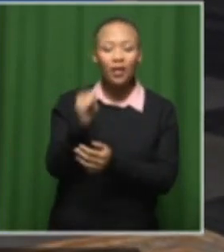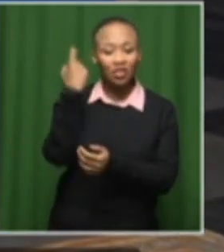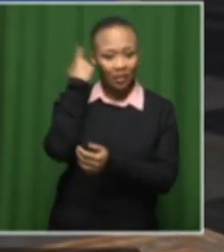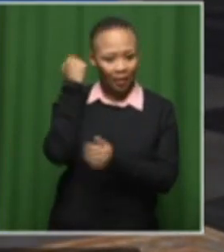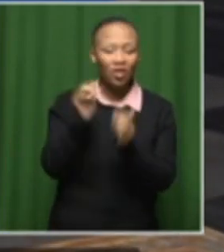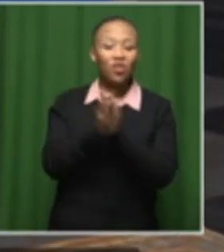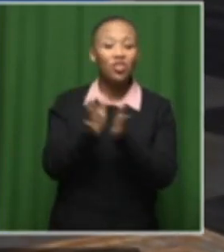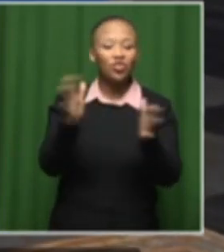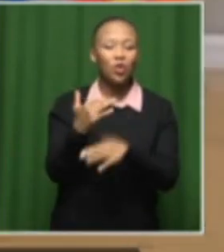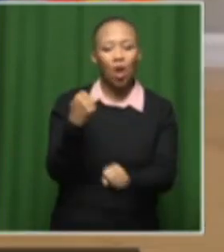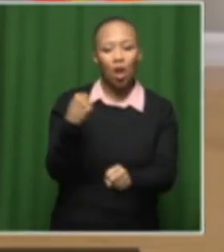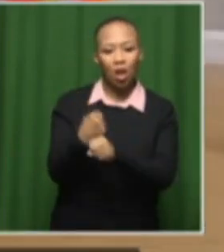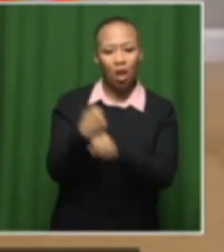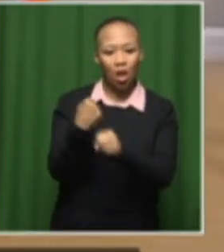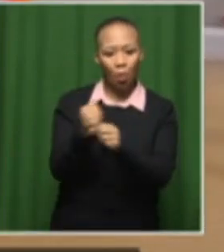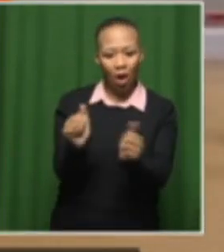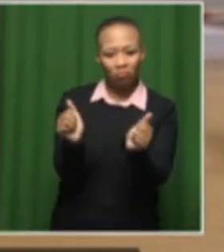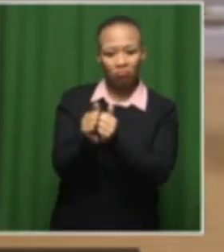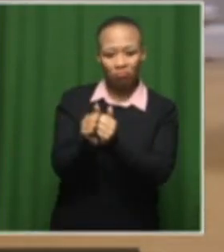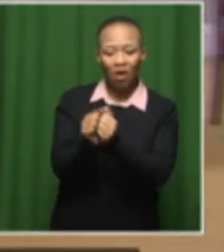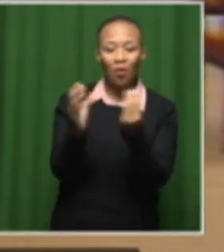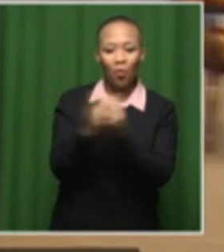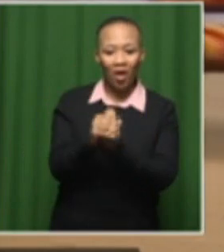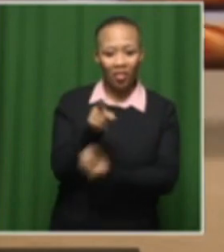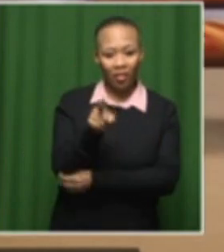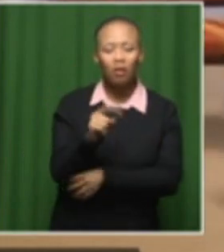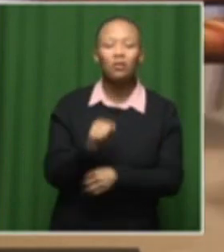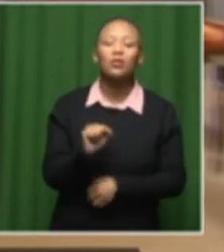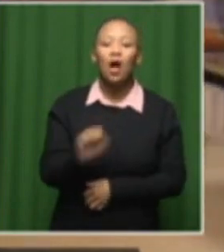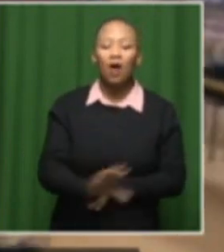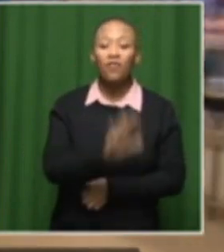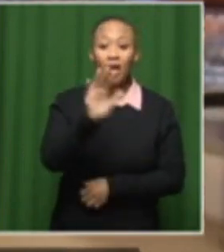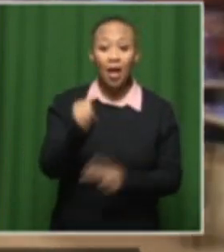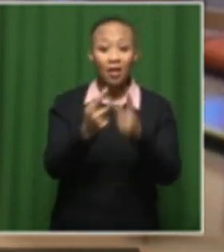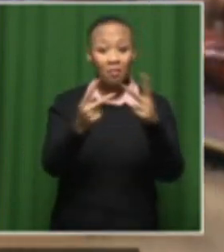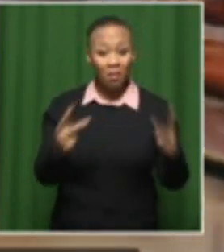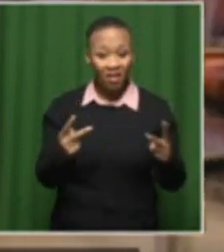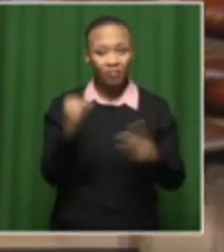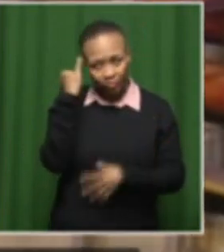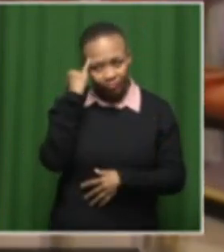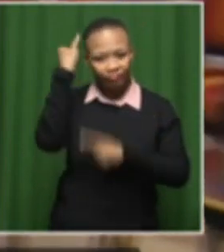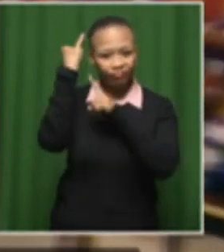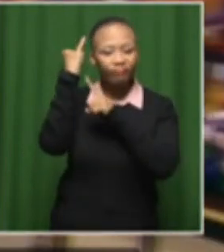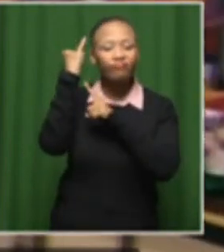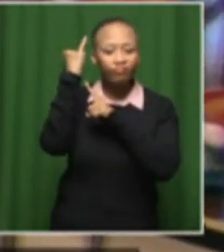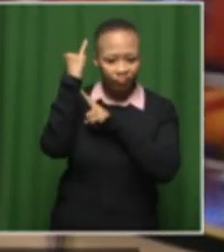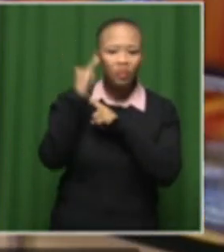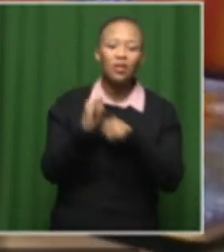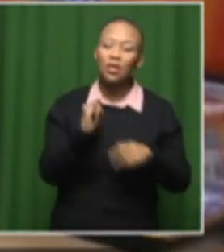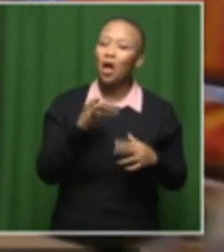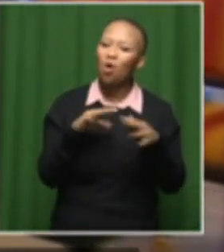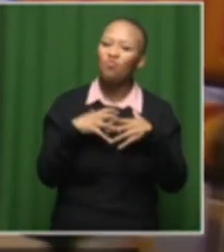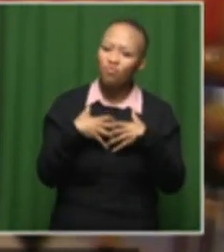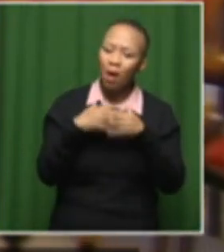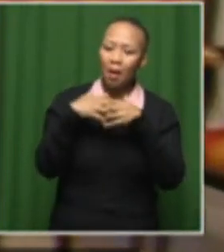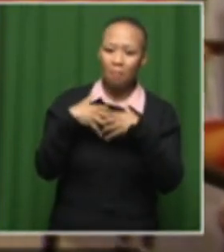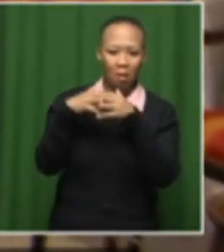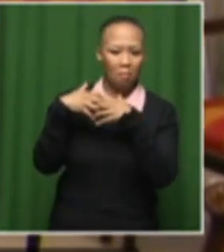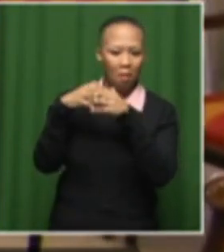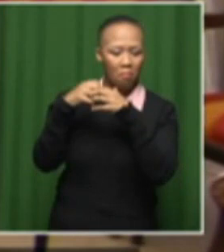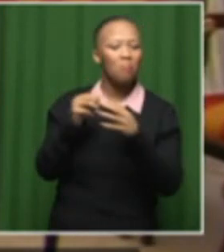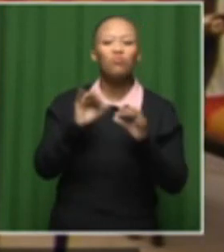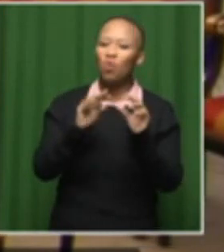the Black Sea grain deal, while the African Peace Initiative continues to seek to create building blocks towards direct